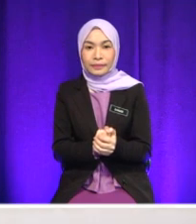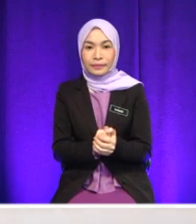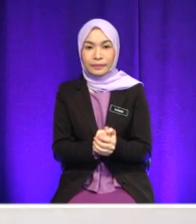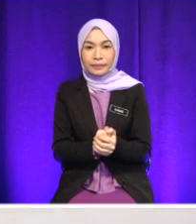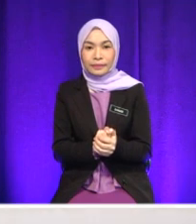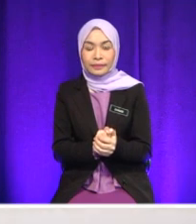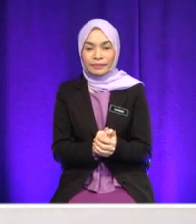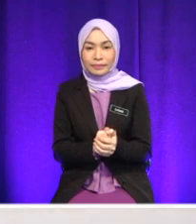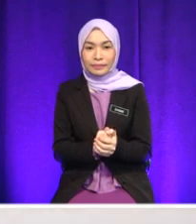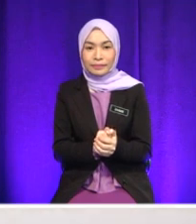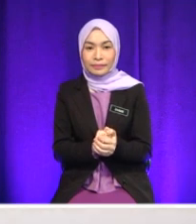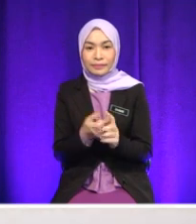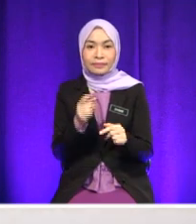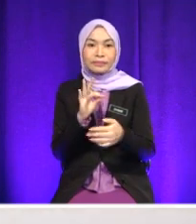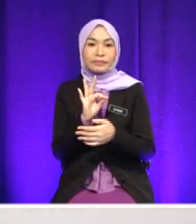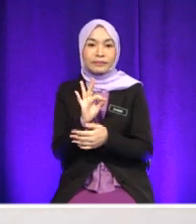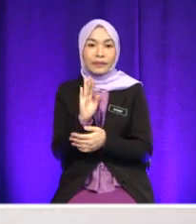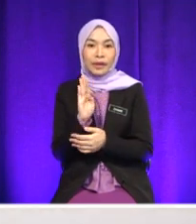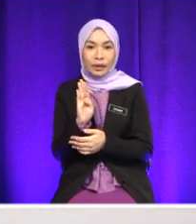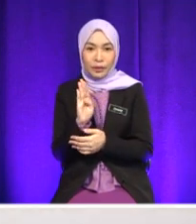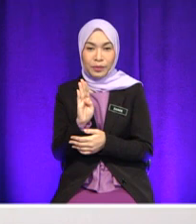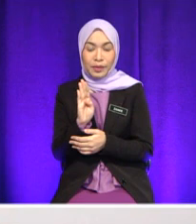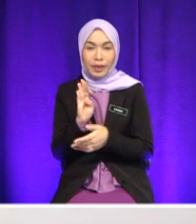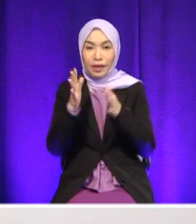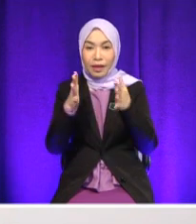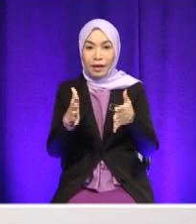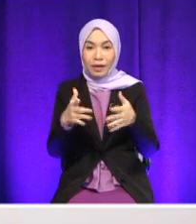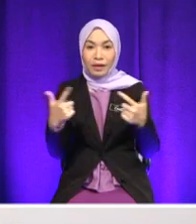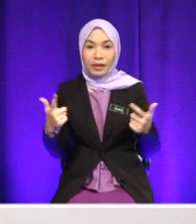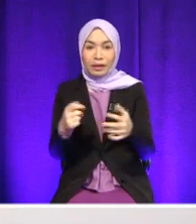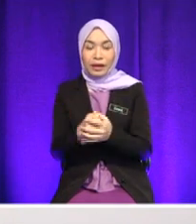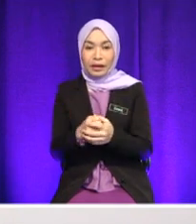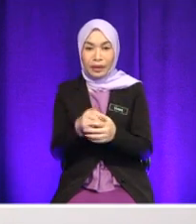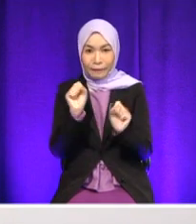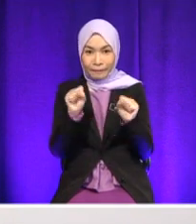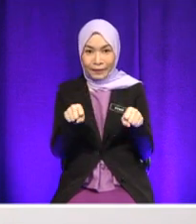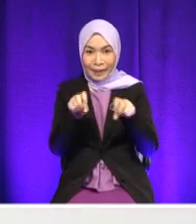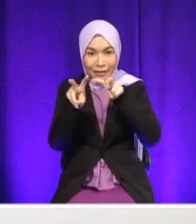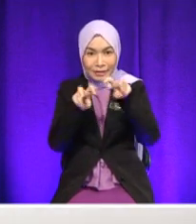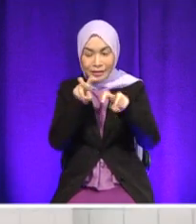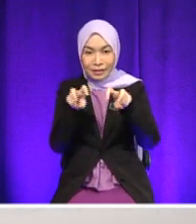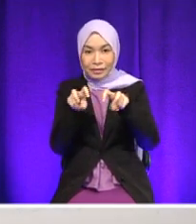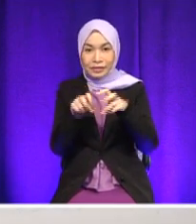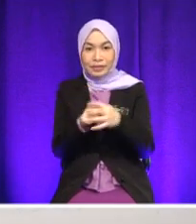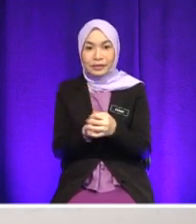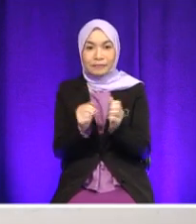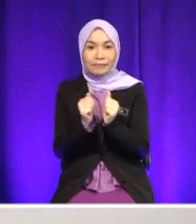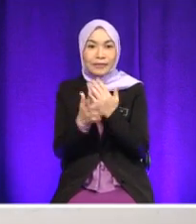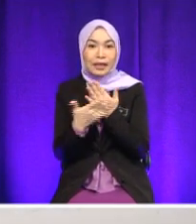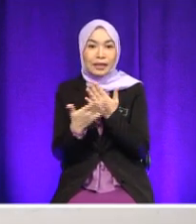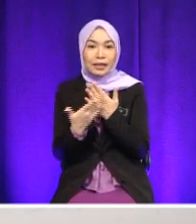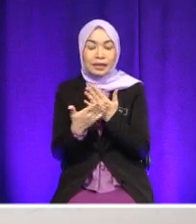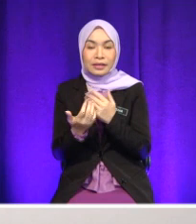Facebook. People who browse through the Facebook can know more about the products sold in Hannah's new shop.